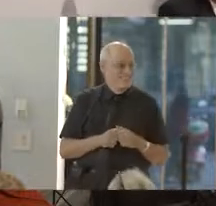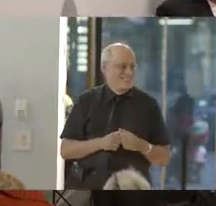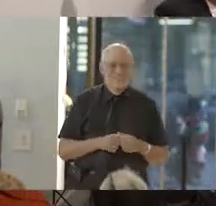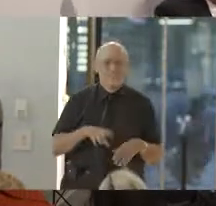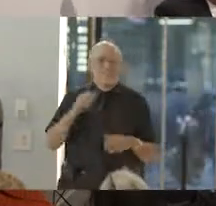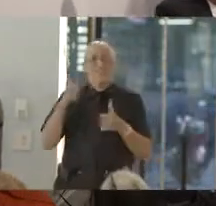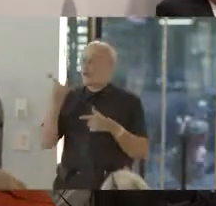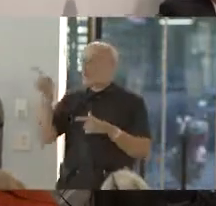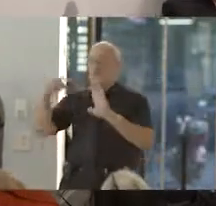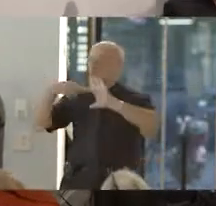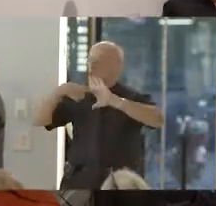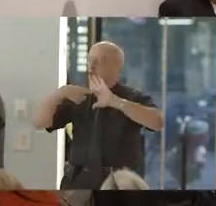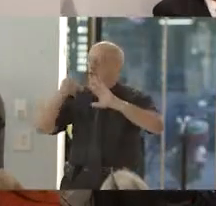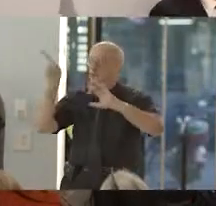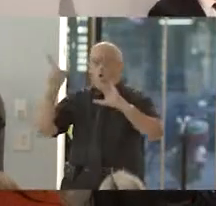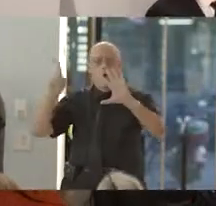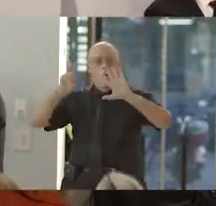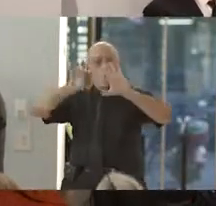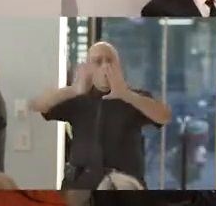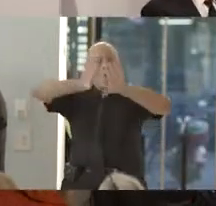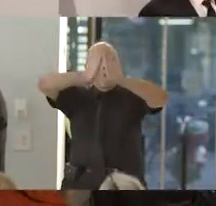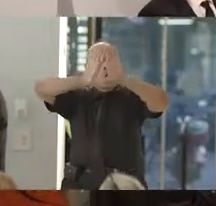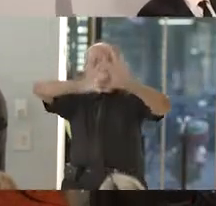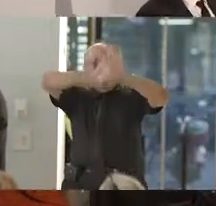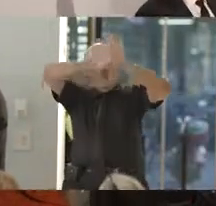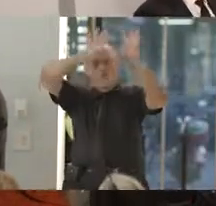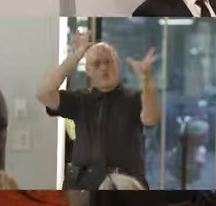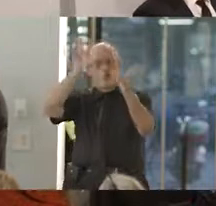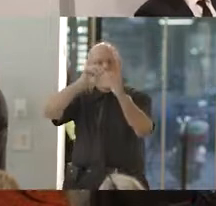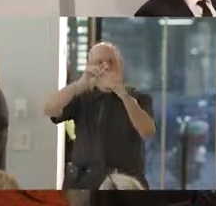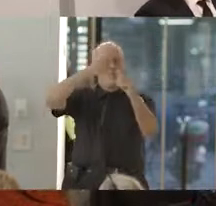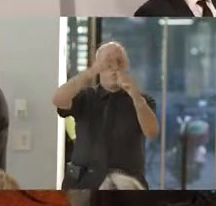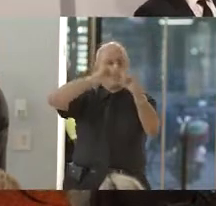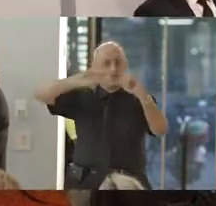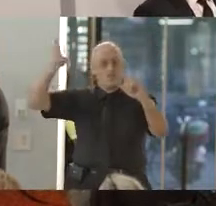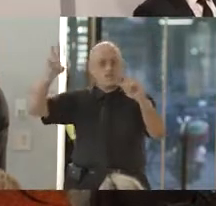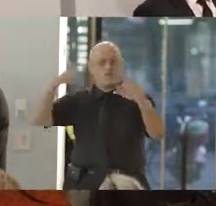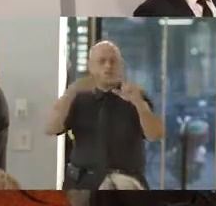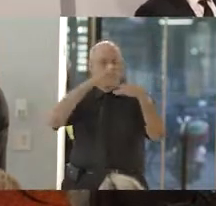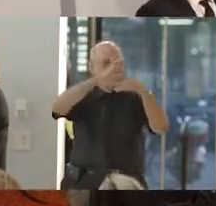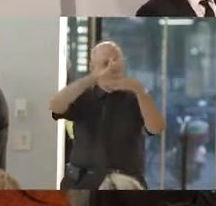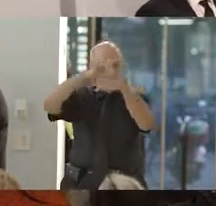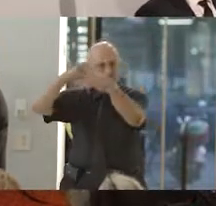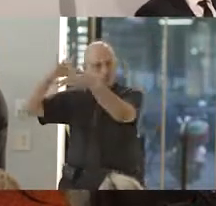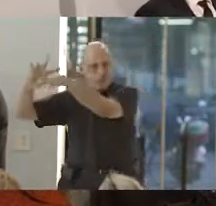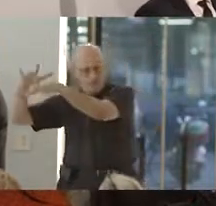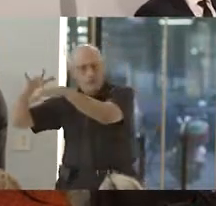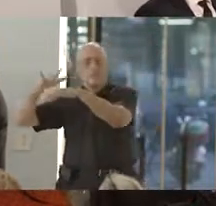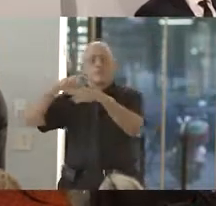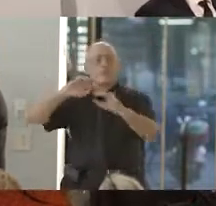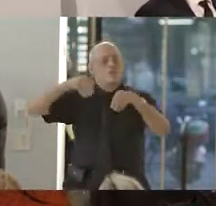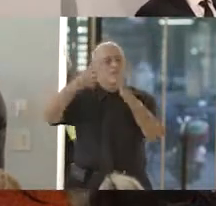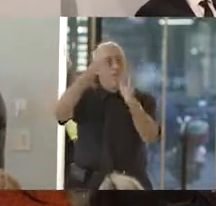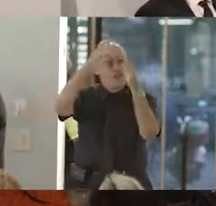Great, so this just shows the overarching reaches 1 through 7. As I said, we walk through each one of these reaches to present some of these